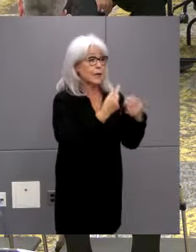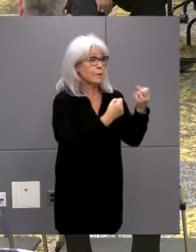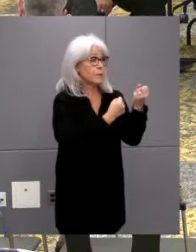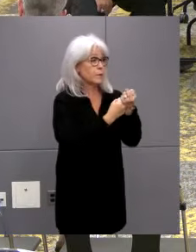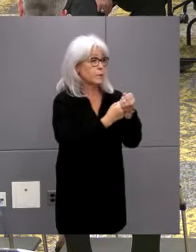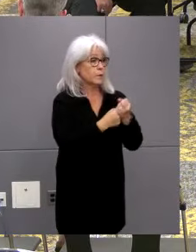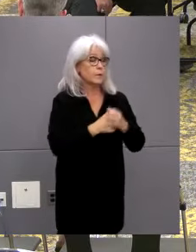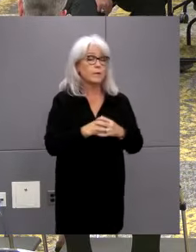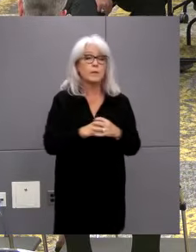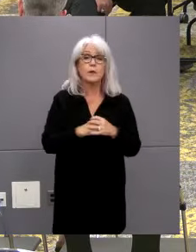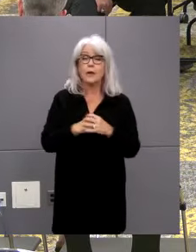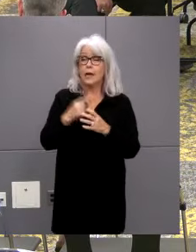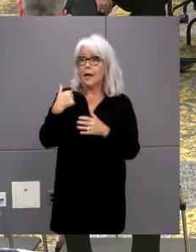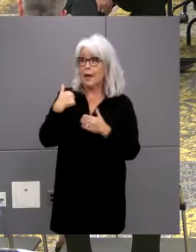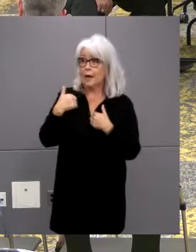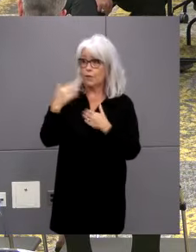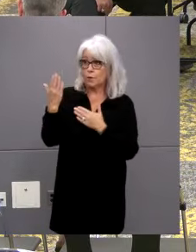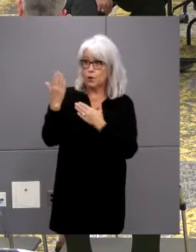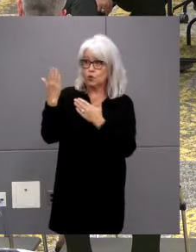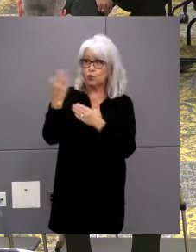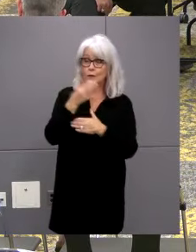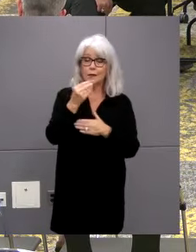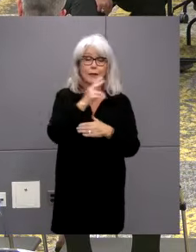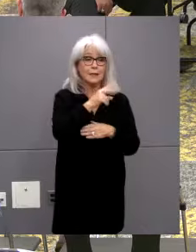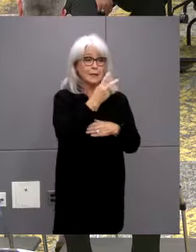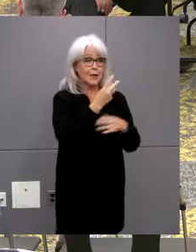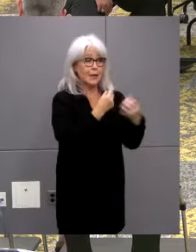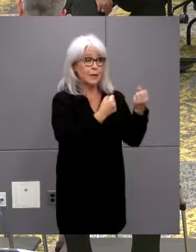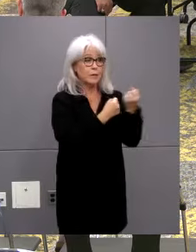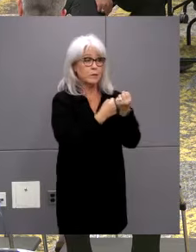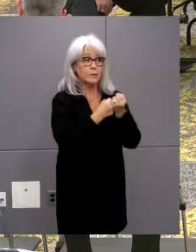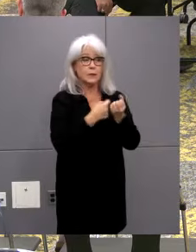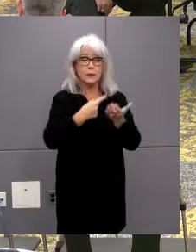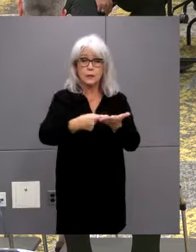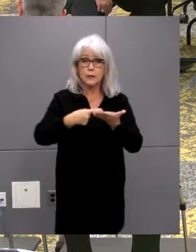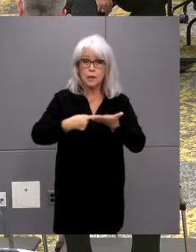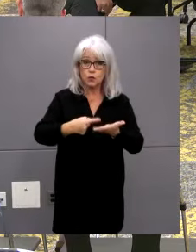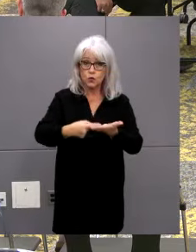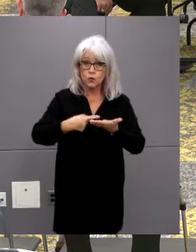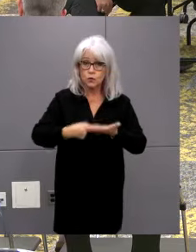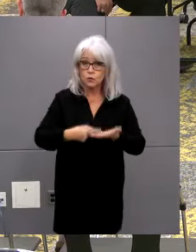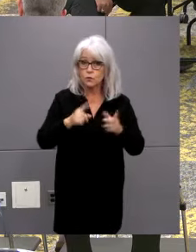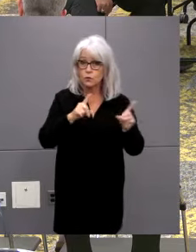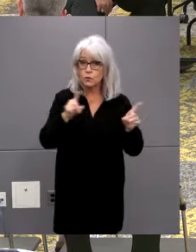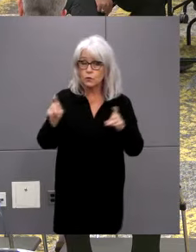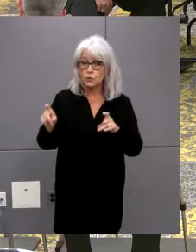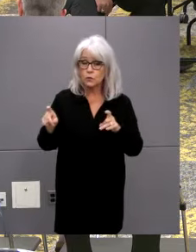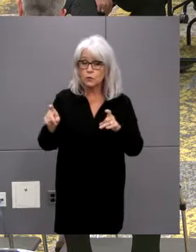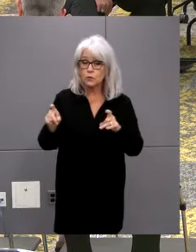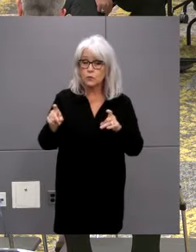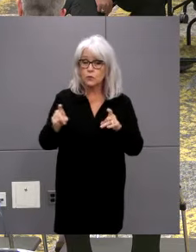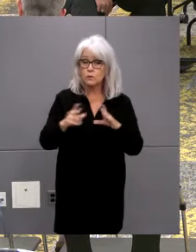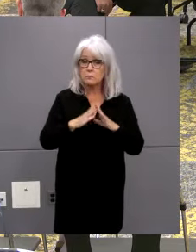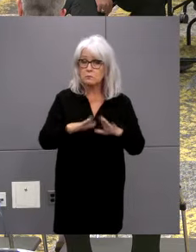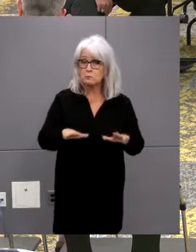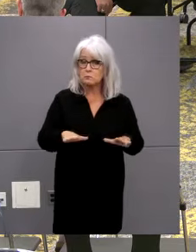Second. I have a motion, and it's been seconded. Any discussion on that?